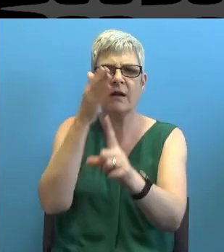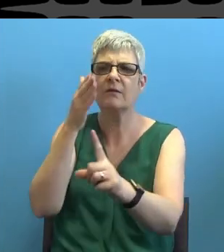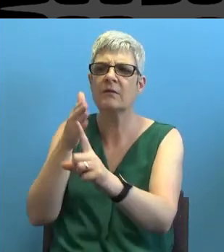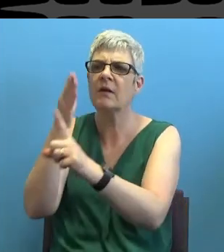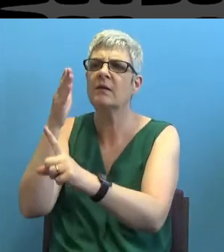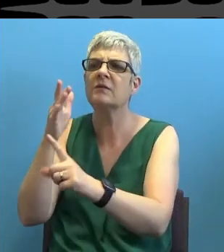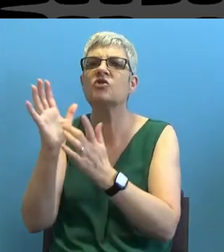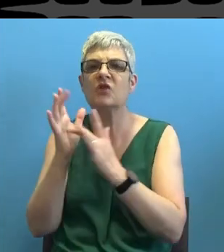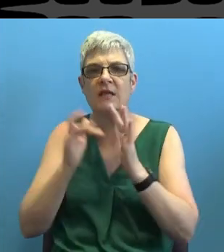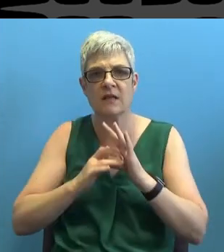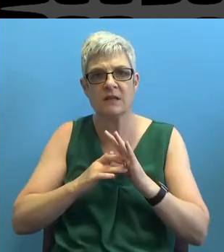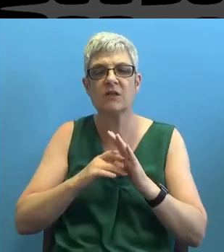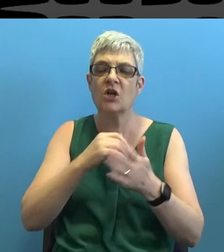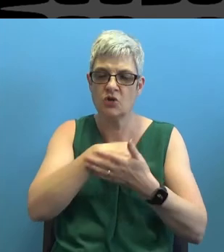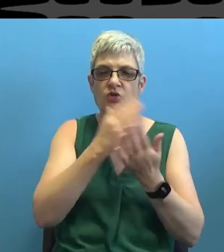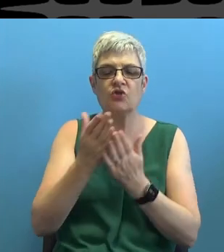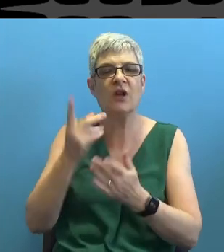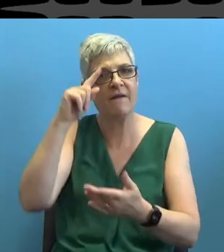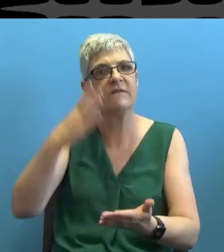in Jesus.